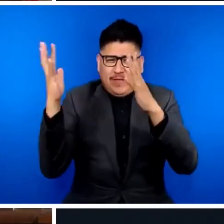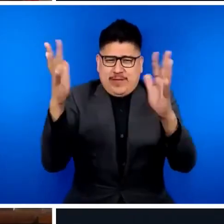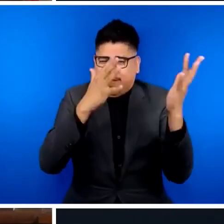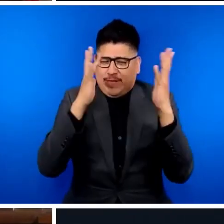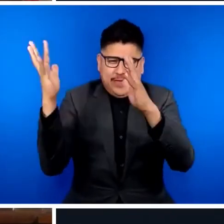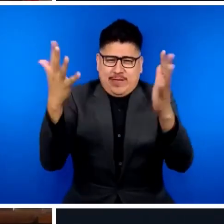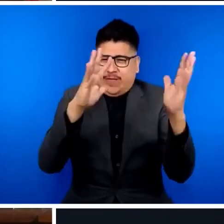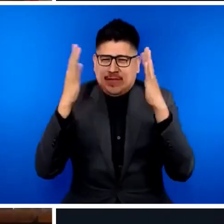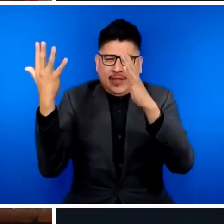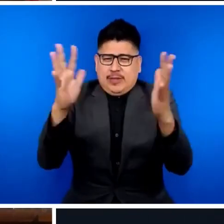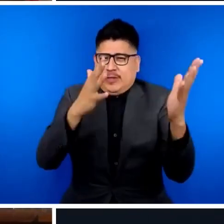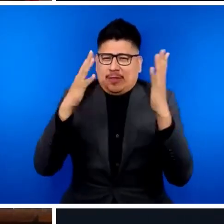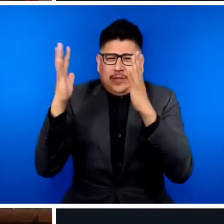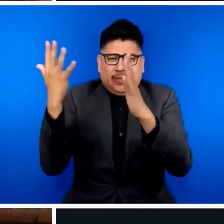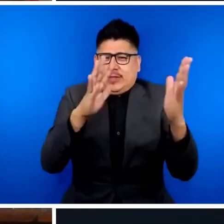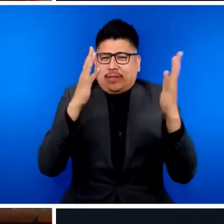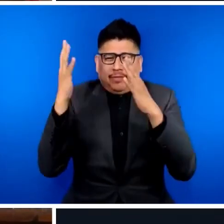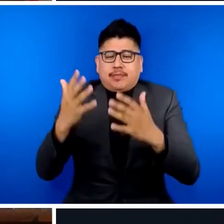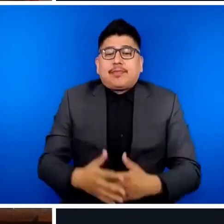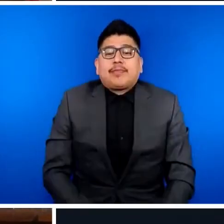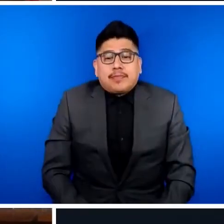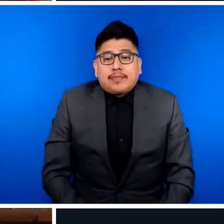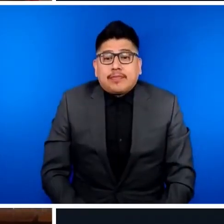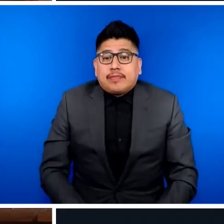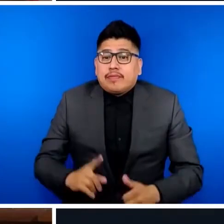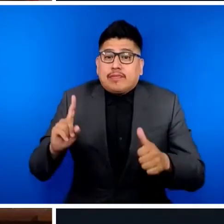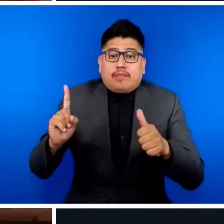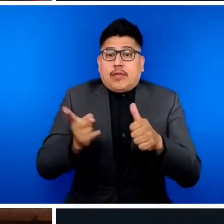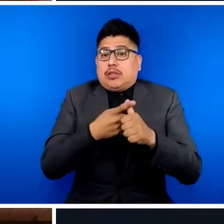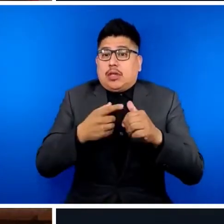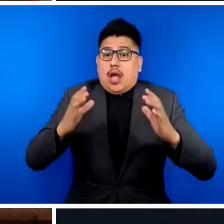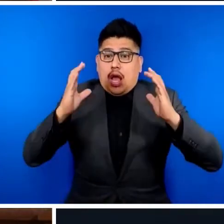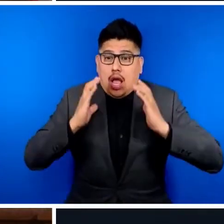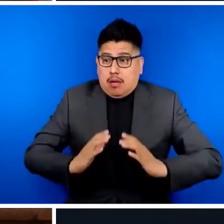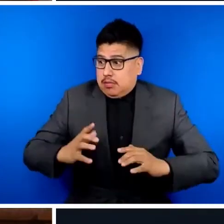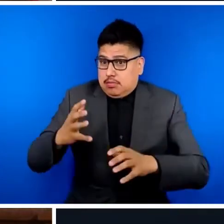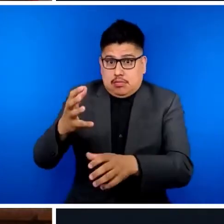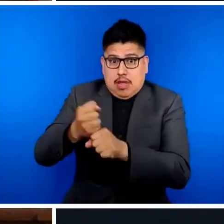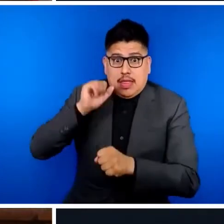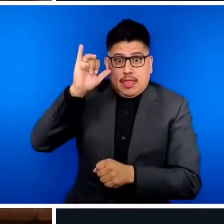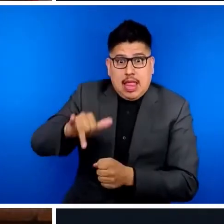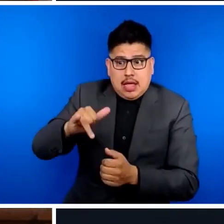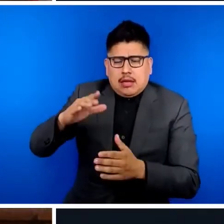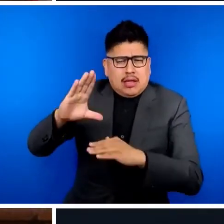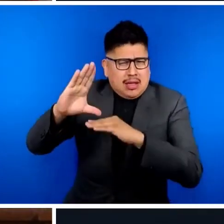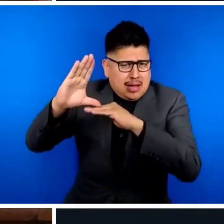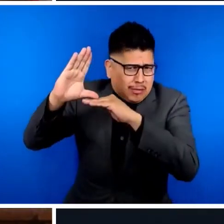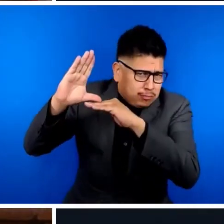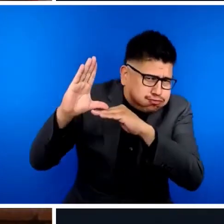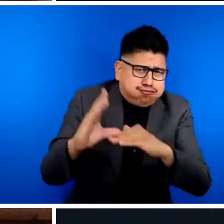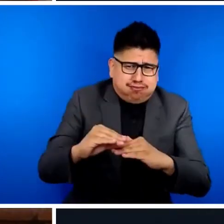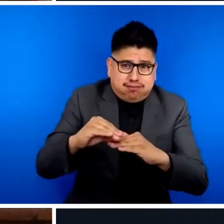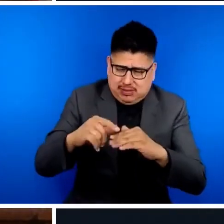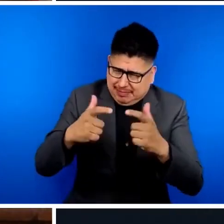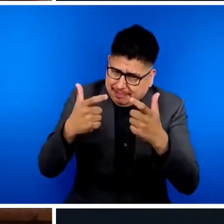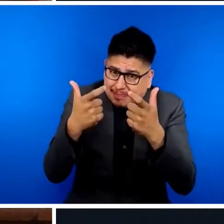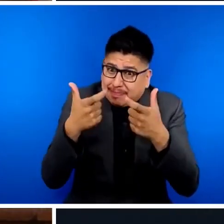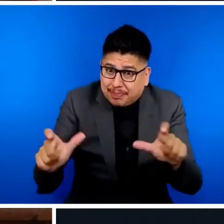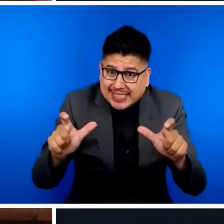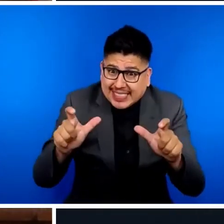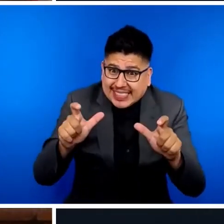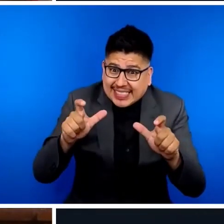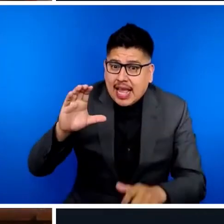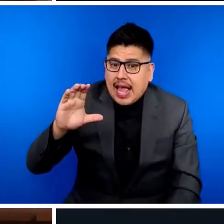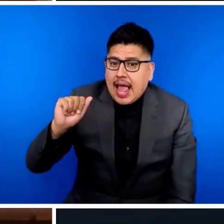And here tonight is the very first customer ever to get that big discount, and it is big, Catherine Rayner. For